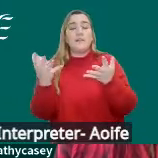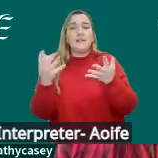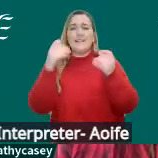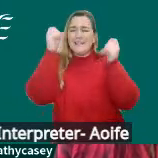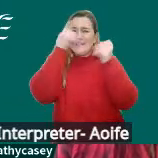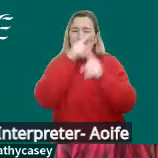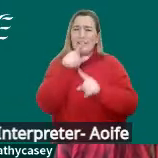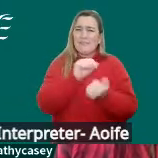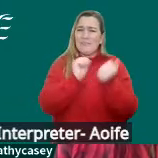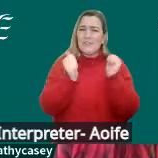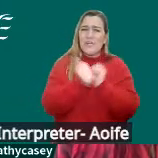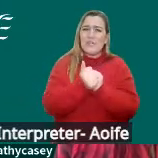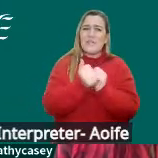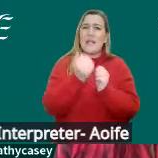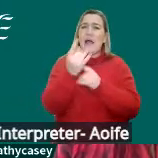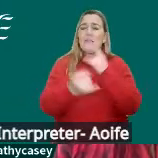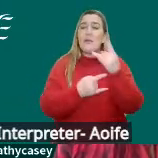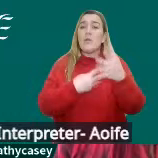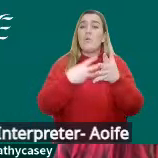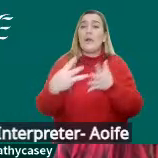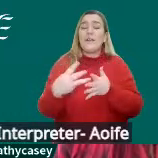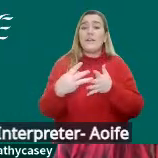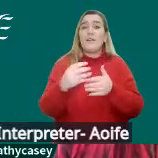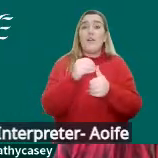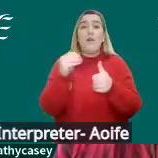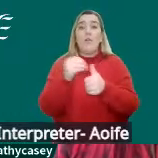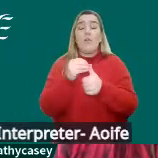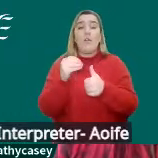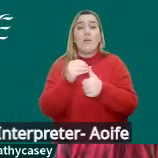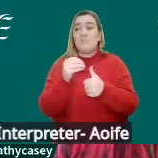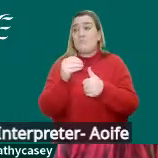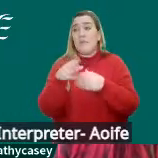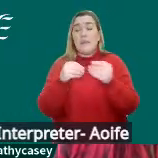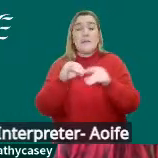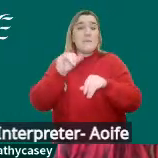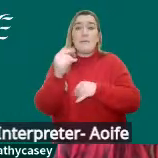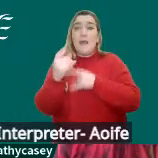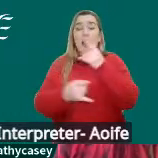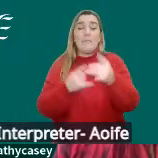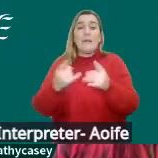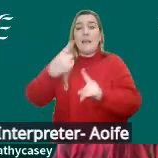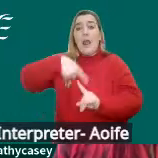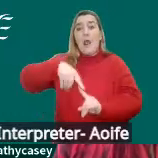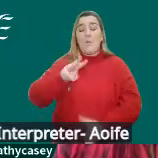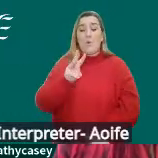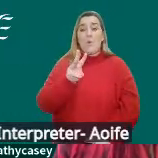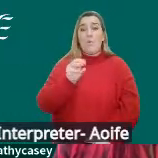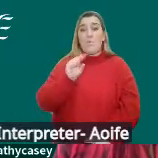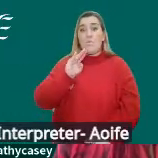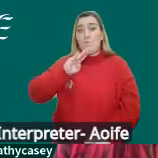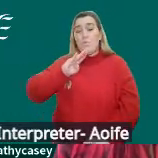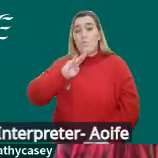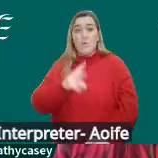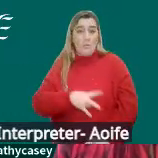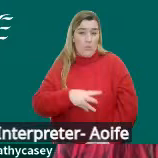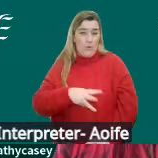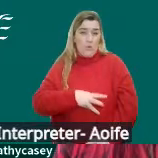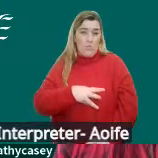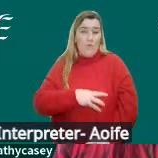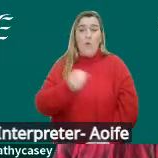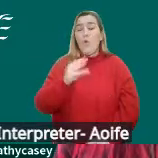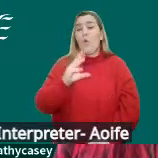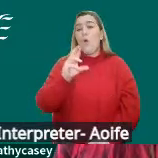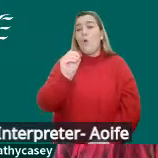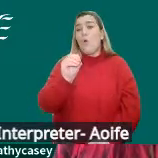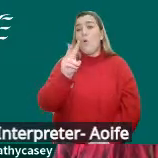are occurring at a time when other pathology can be going on in our womb or ovary. So it's very important just to make sure that it is just